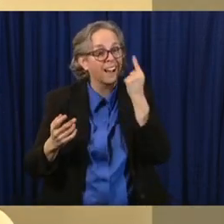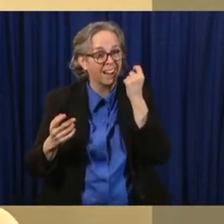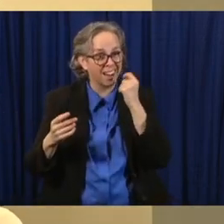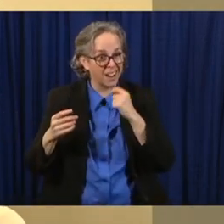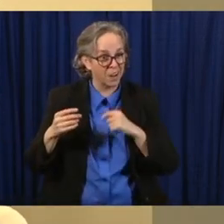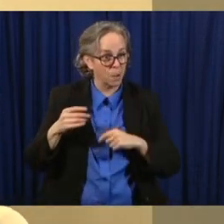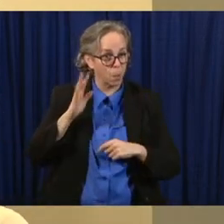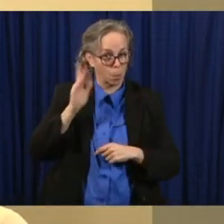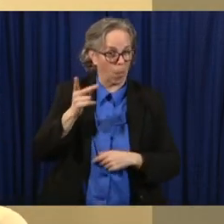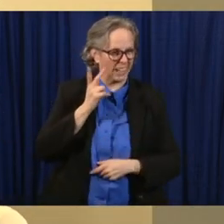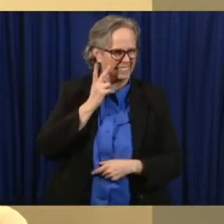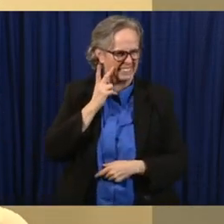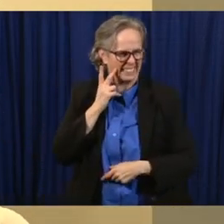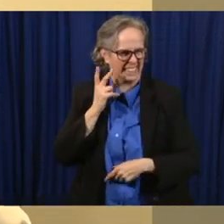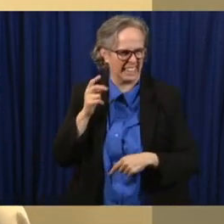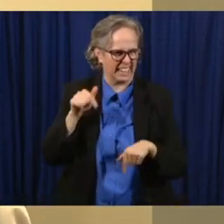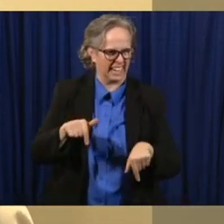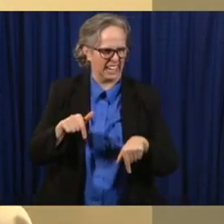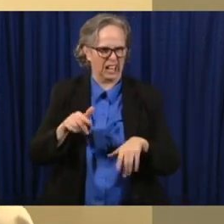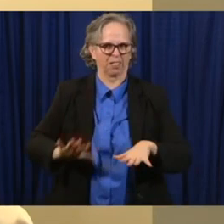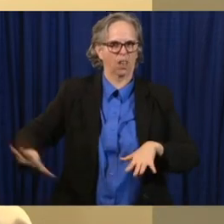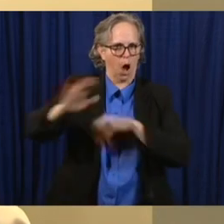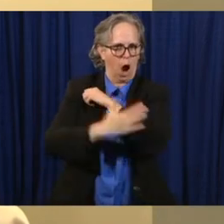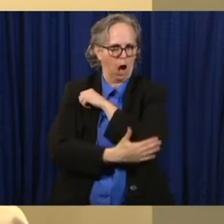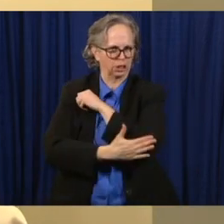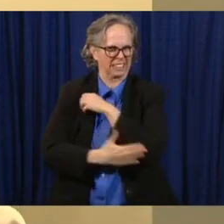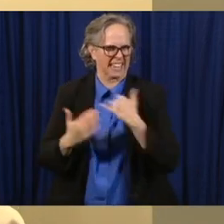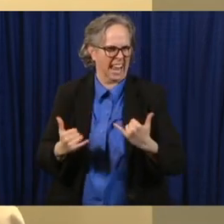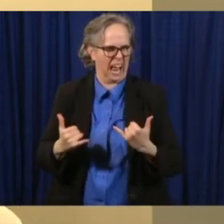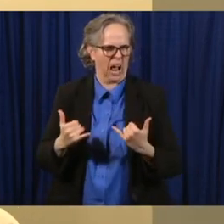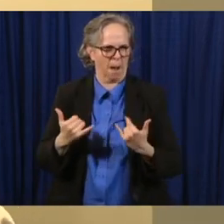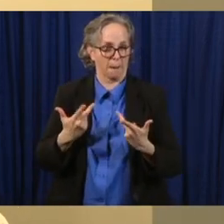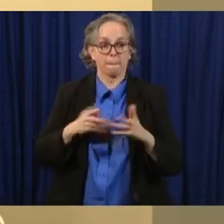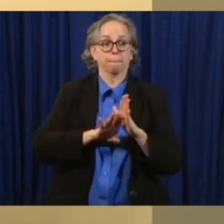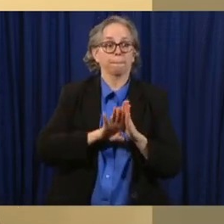country now, is we're trying to avoid those big peaks, but we're